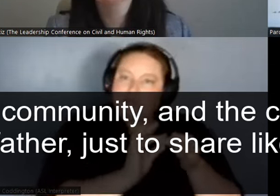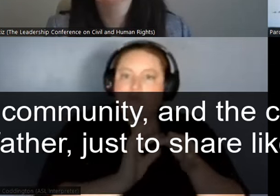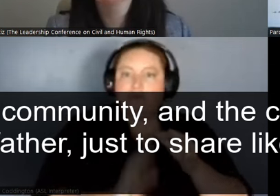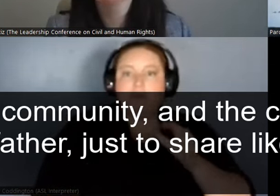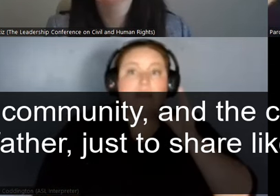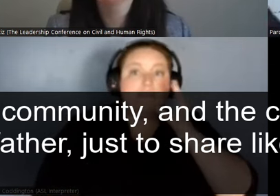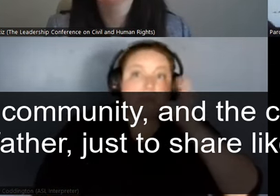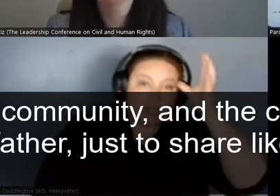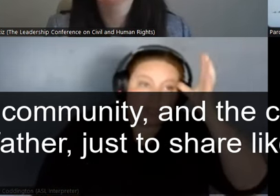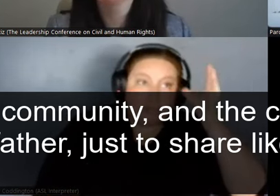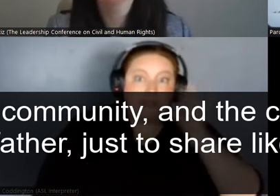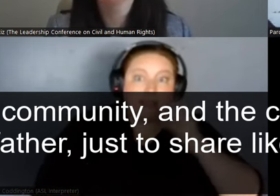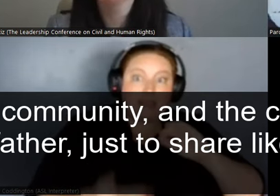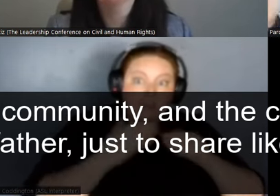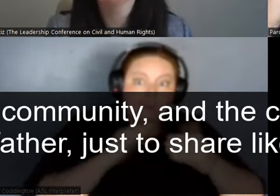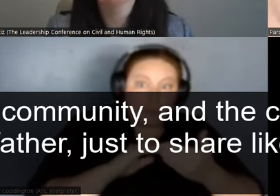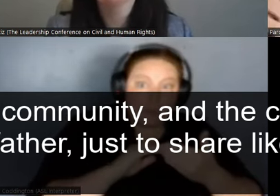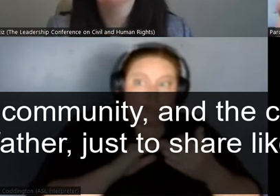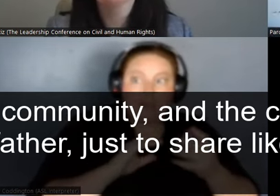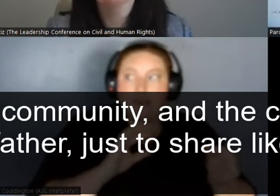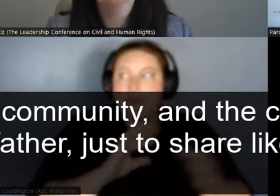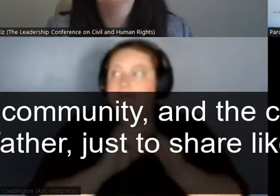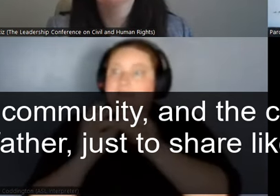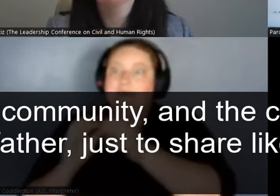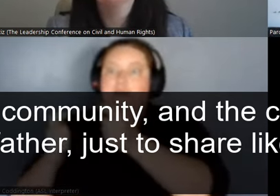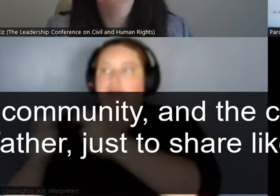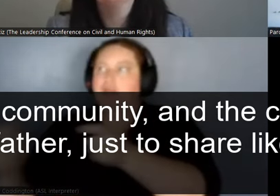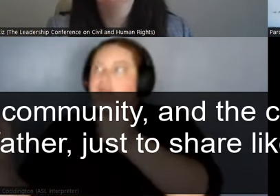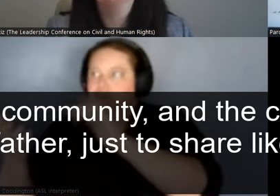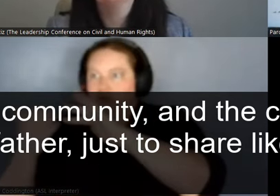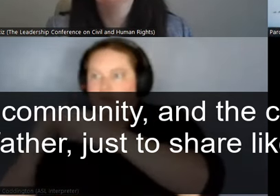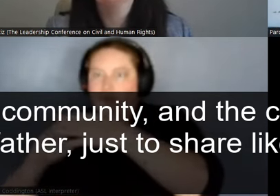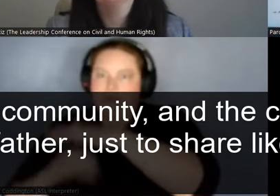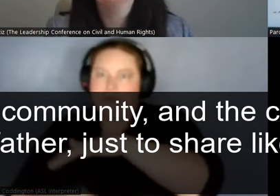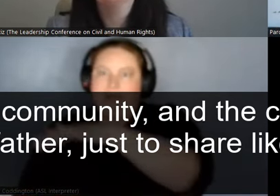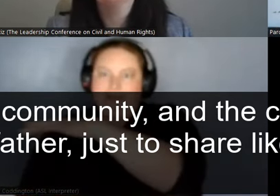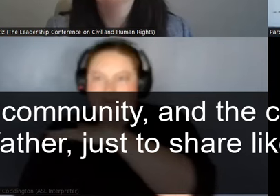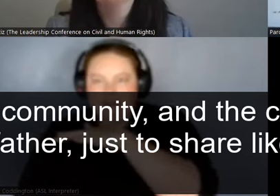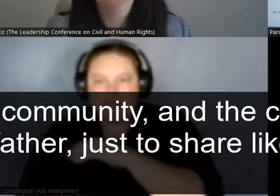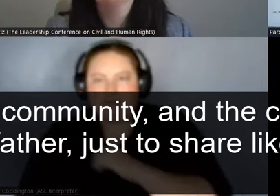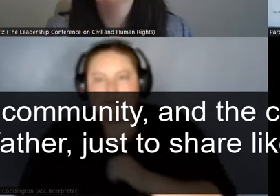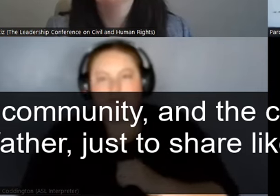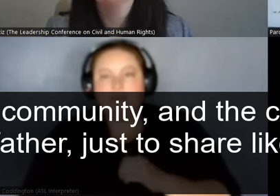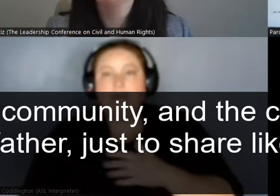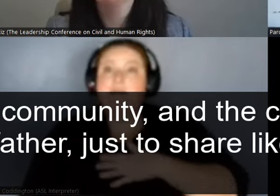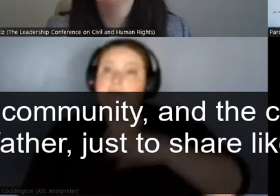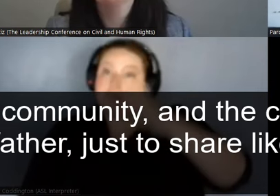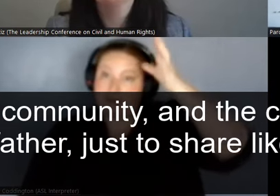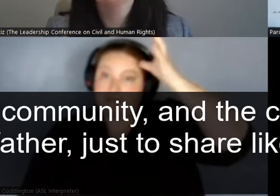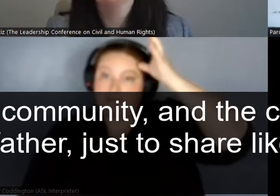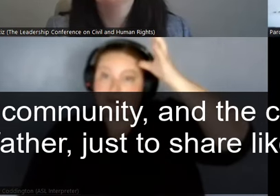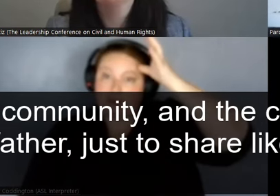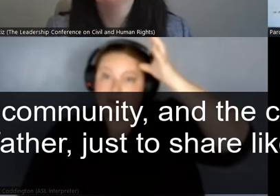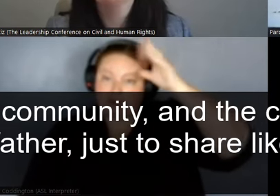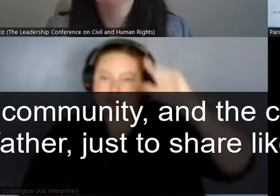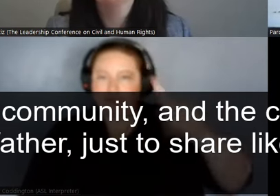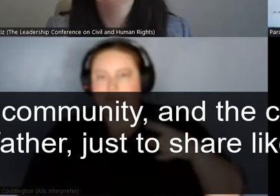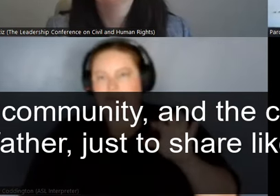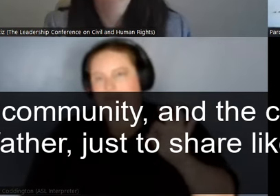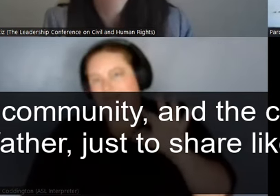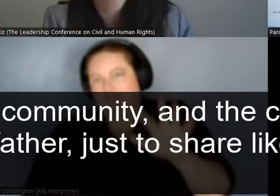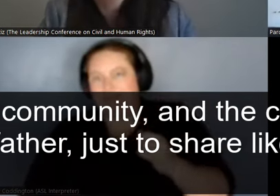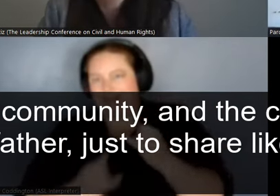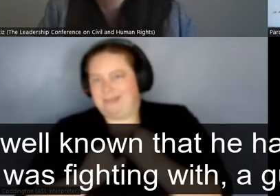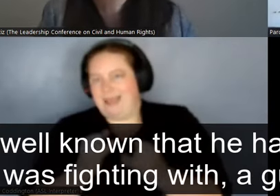parents, our community, and the community abroad. My father, just to share, like, just last